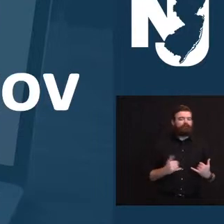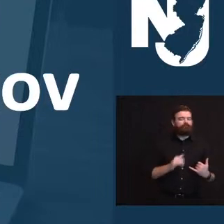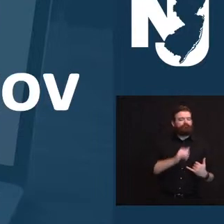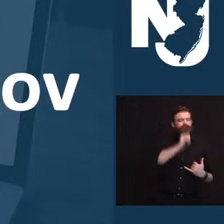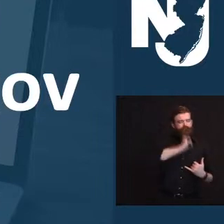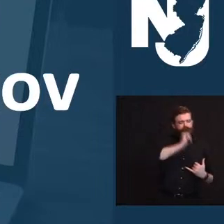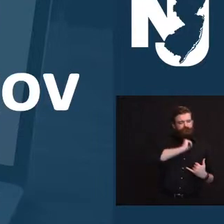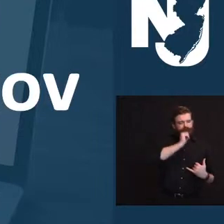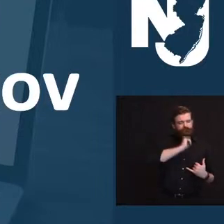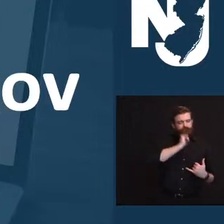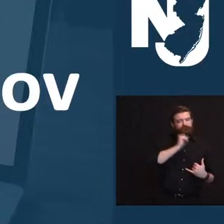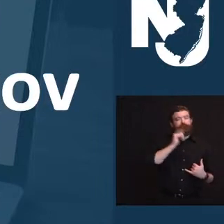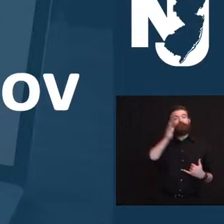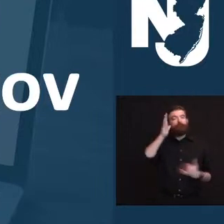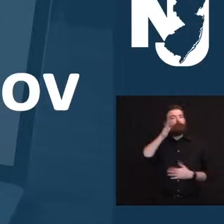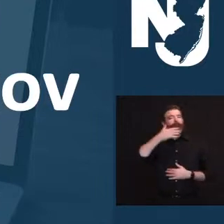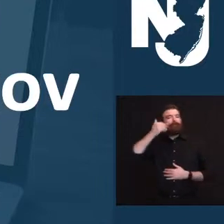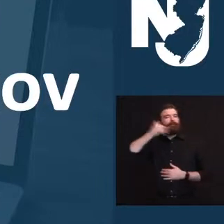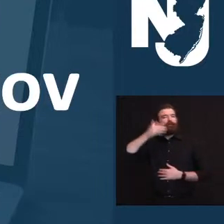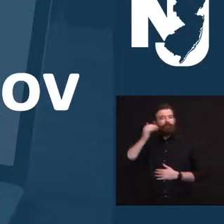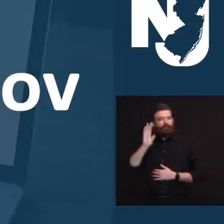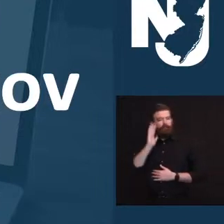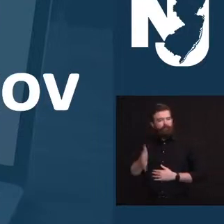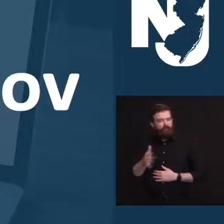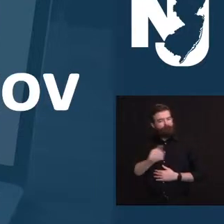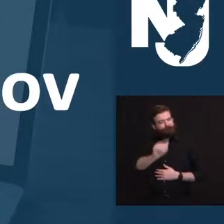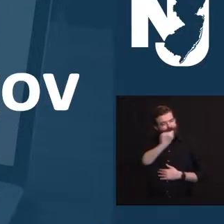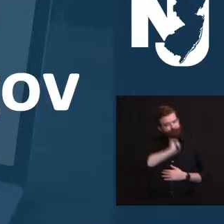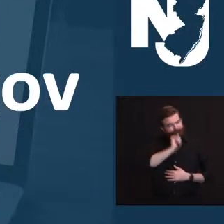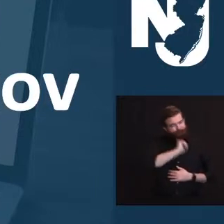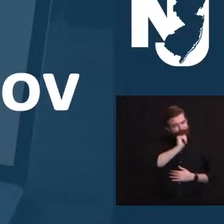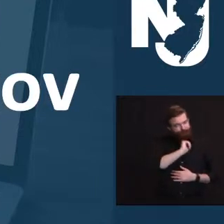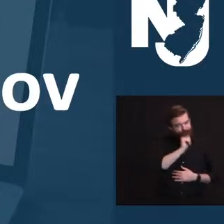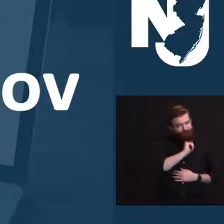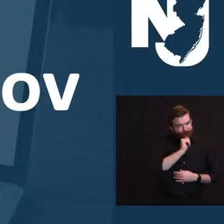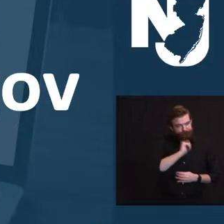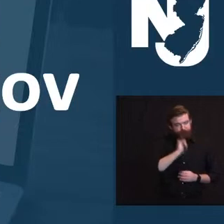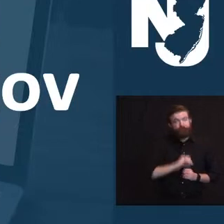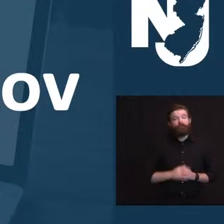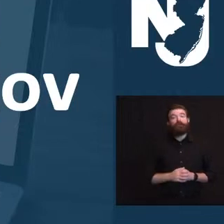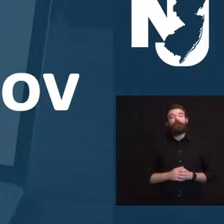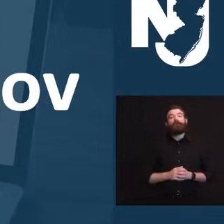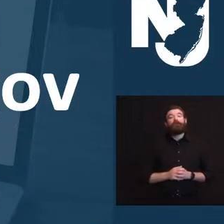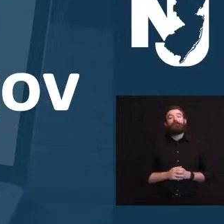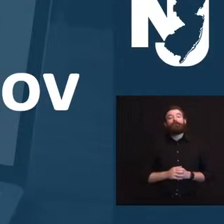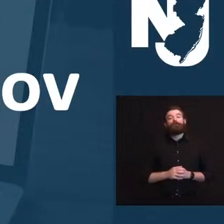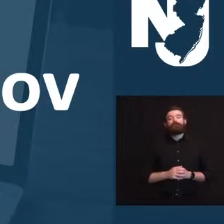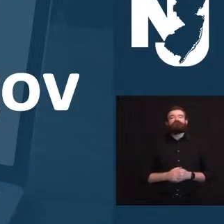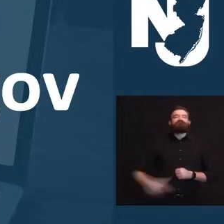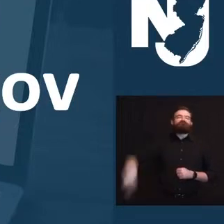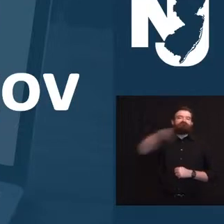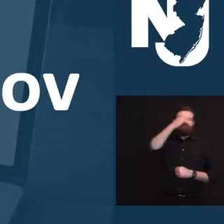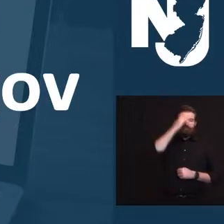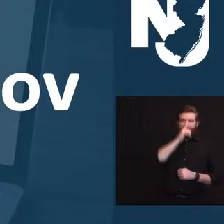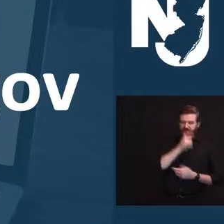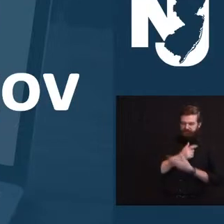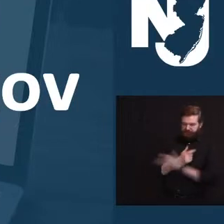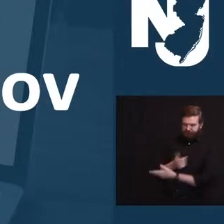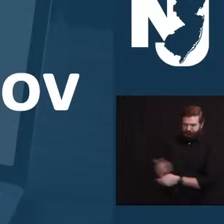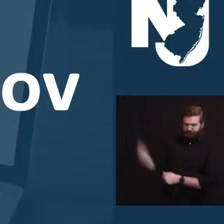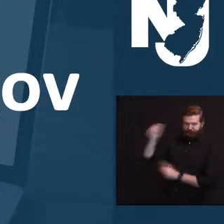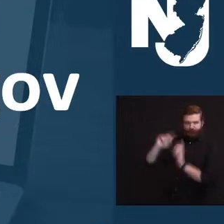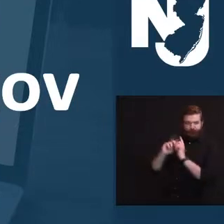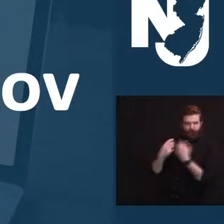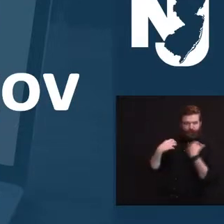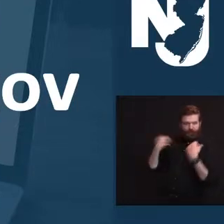together. And that said, please help me welcome the woman who needs no introduction, the Commissioner of the Department of Health, Judy